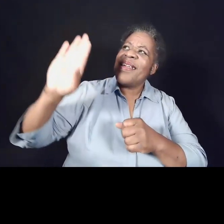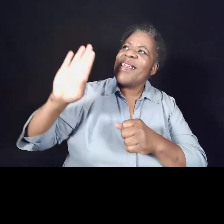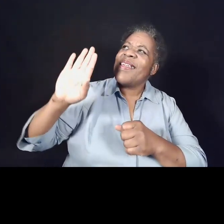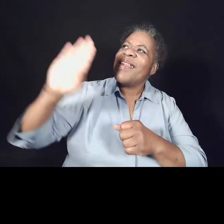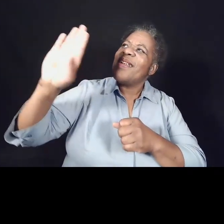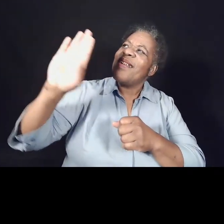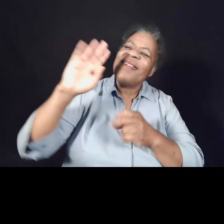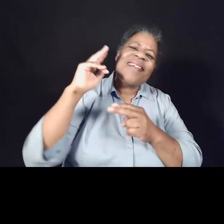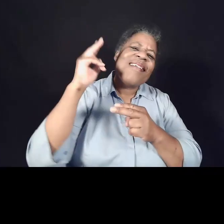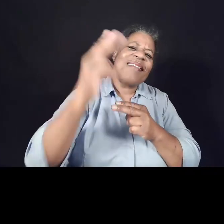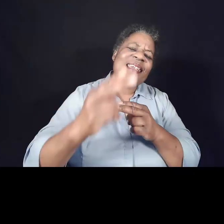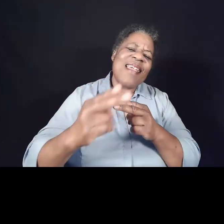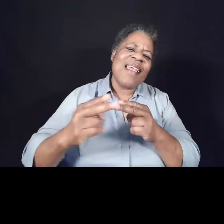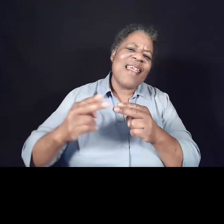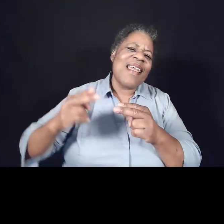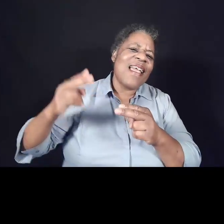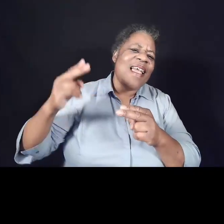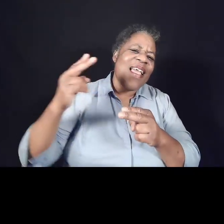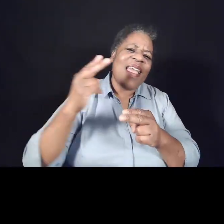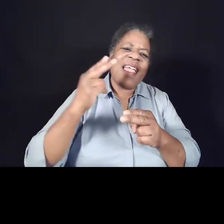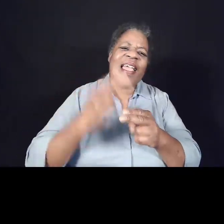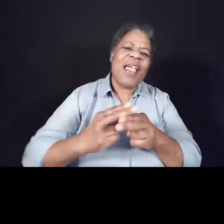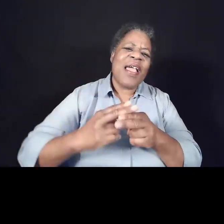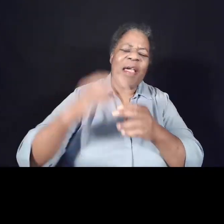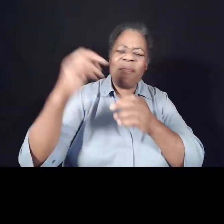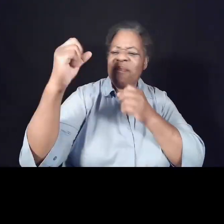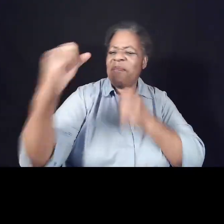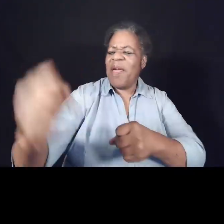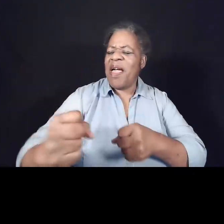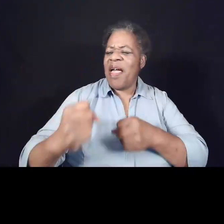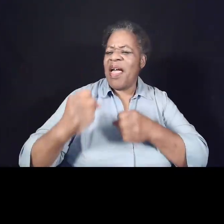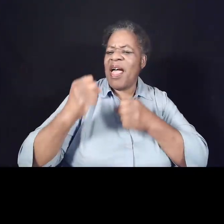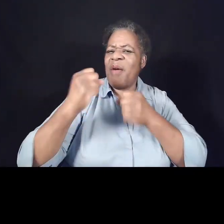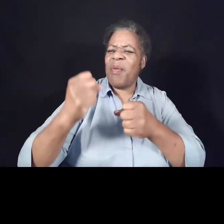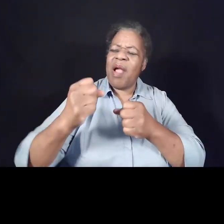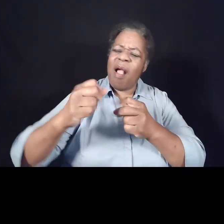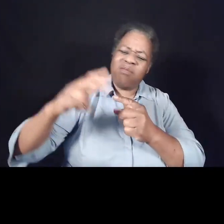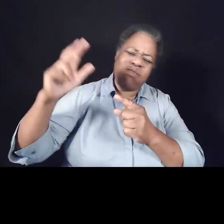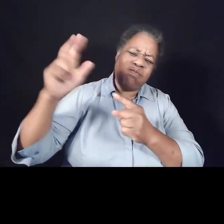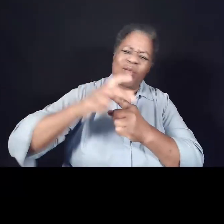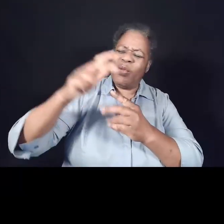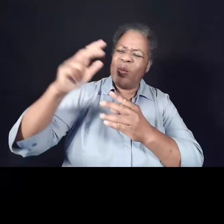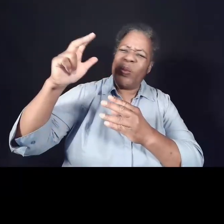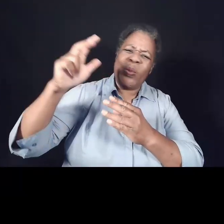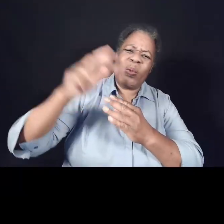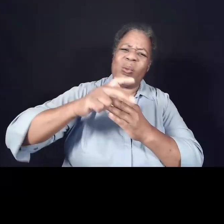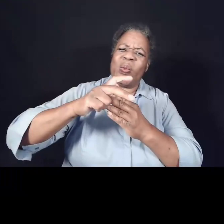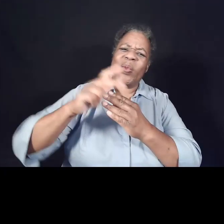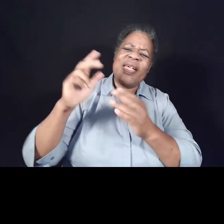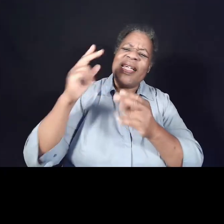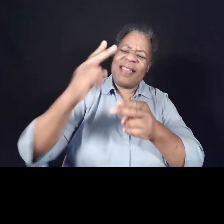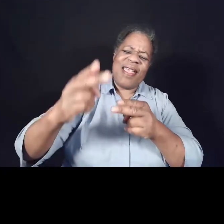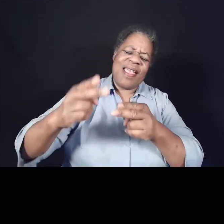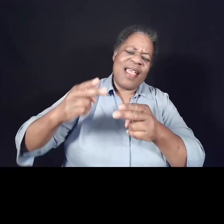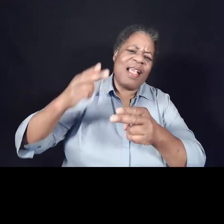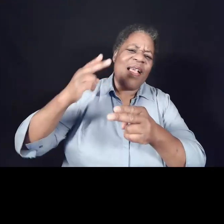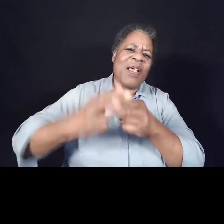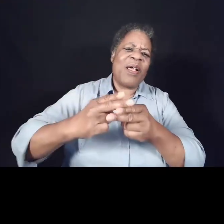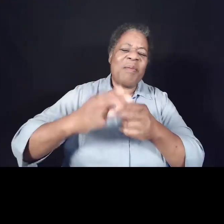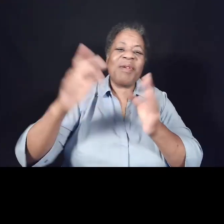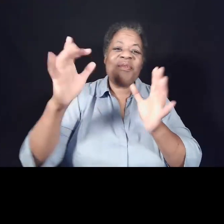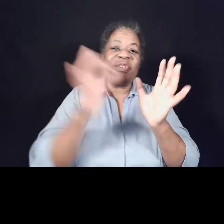His name. There is power in the name of